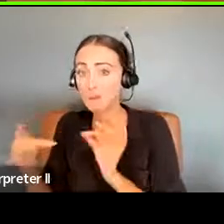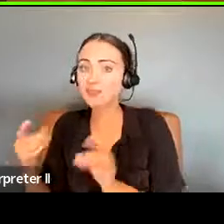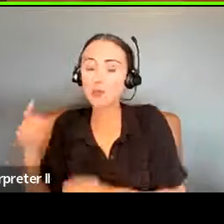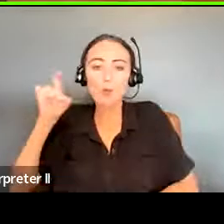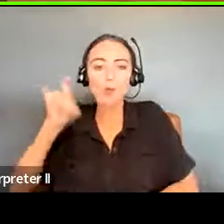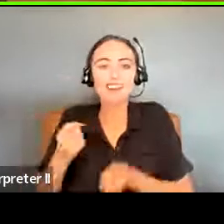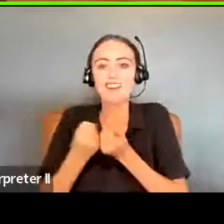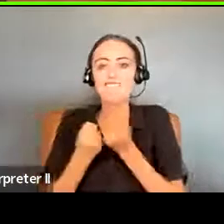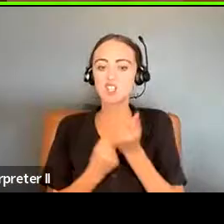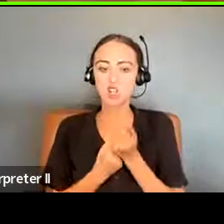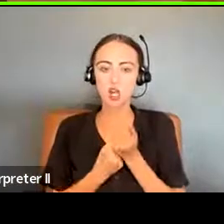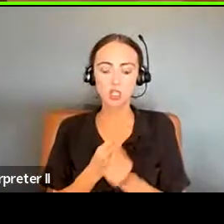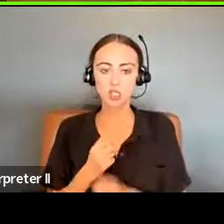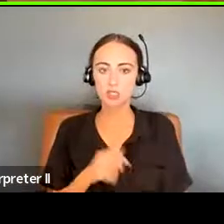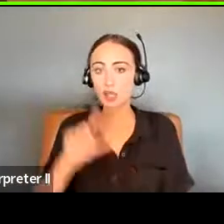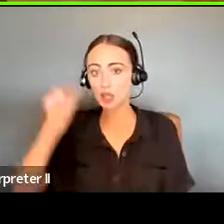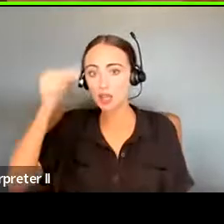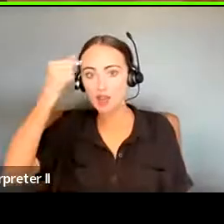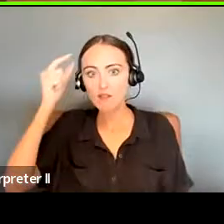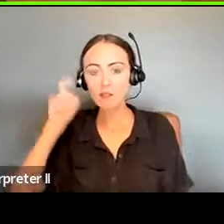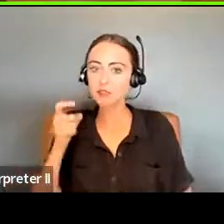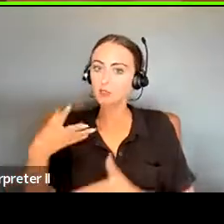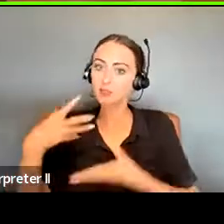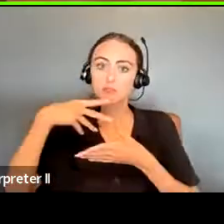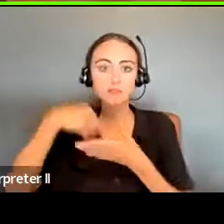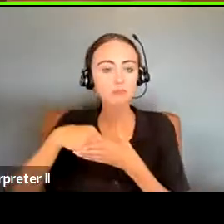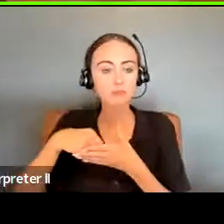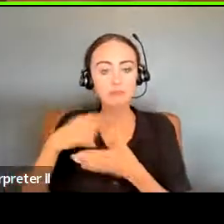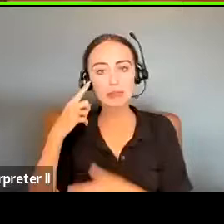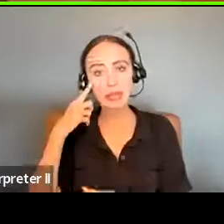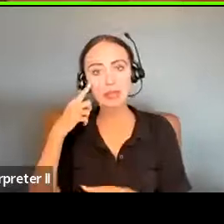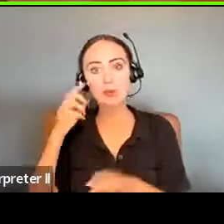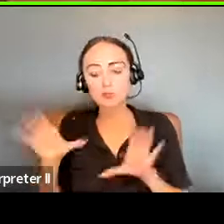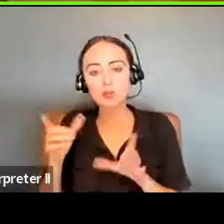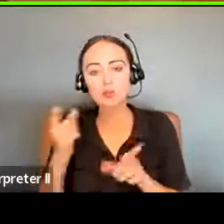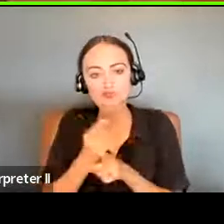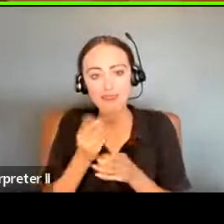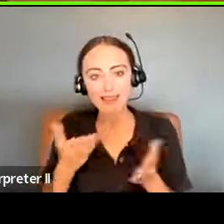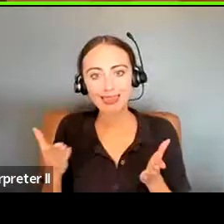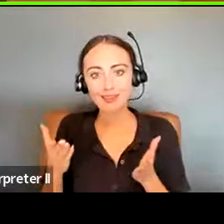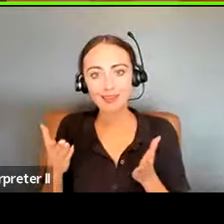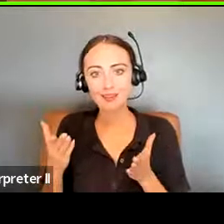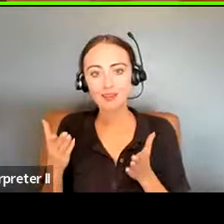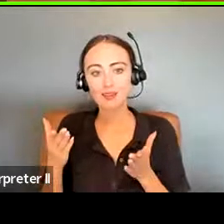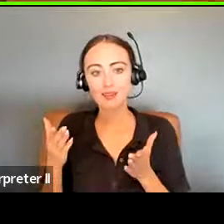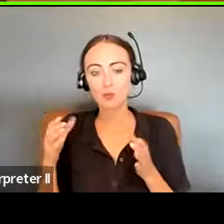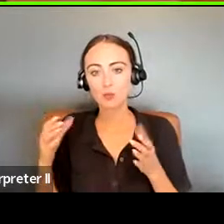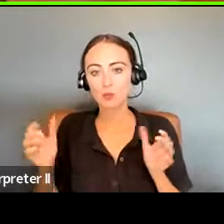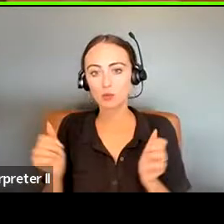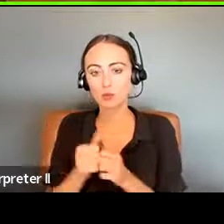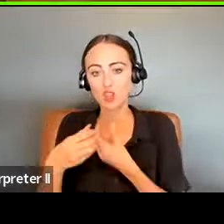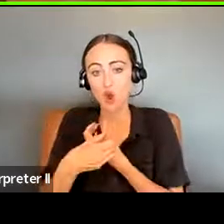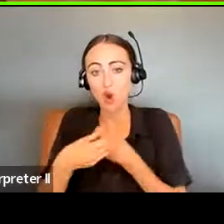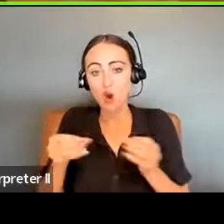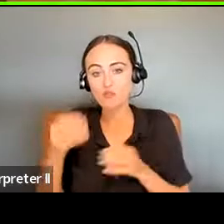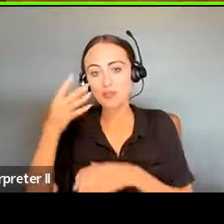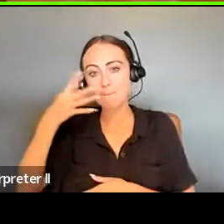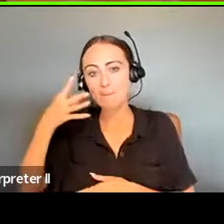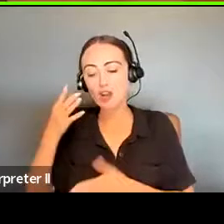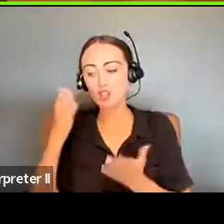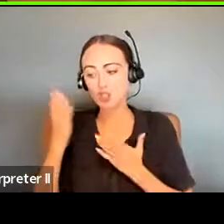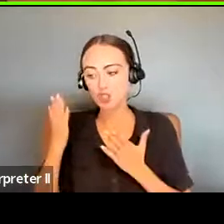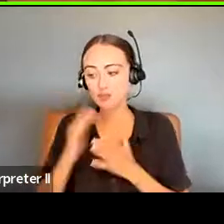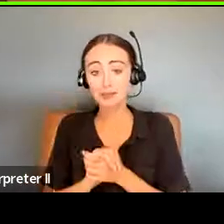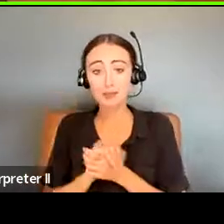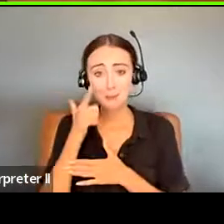infrastructure. Government needs to step in, and I think that's we're doing the right thing with the Office of Migrant Services.